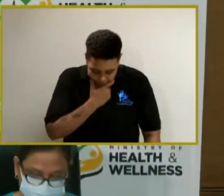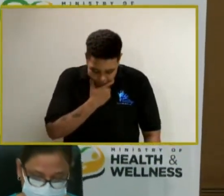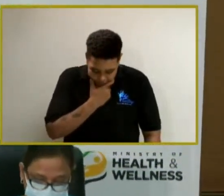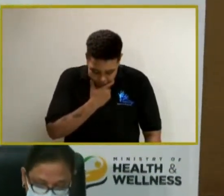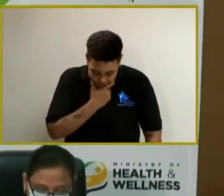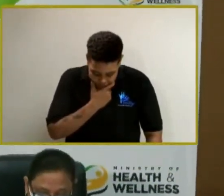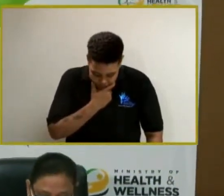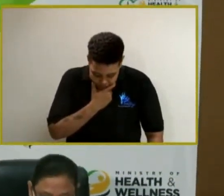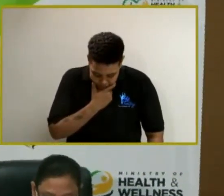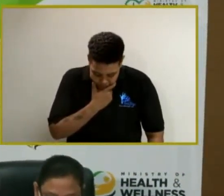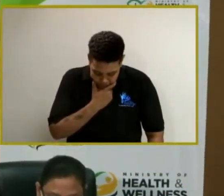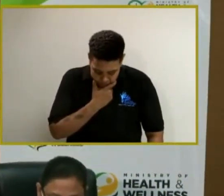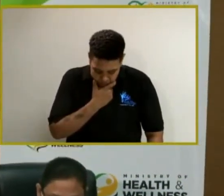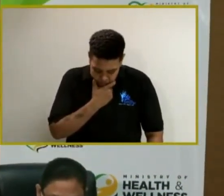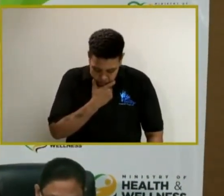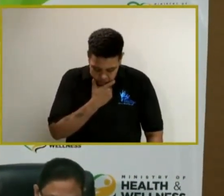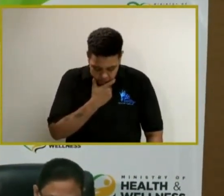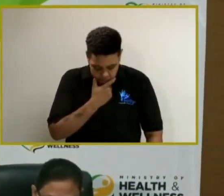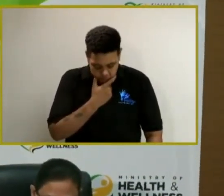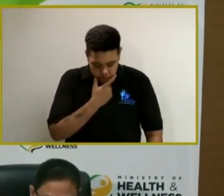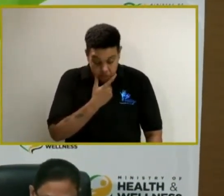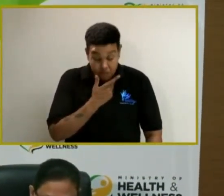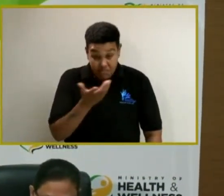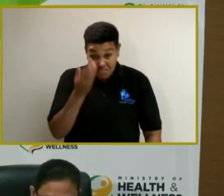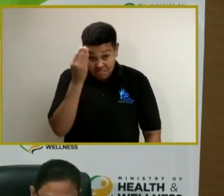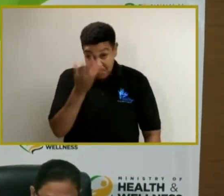CMO. So there you have it, folks. The